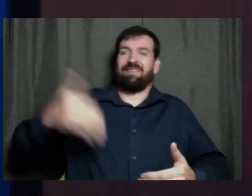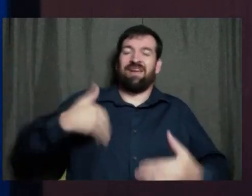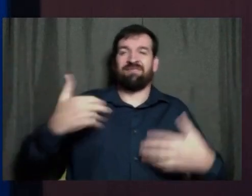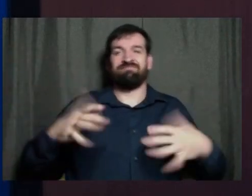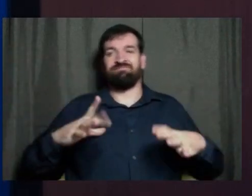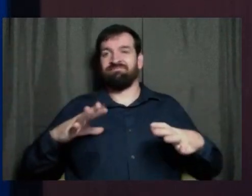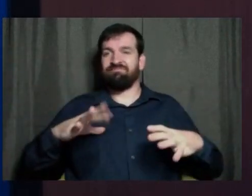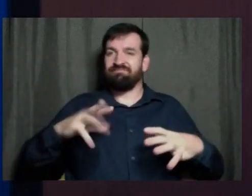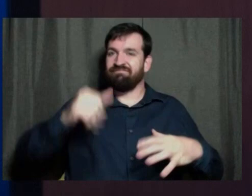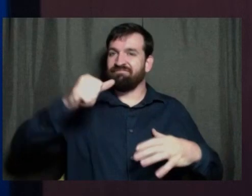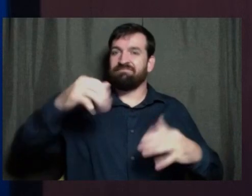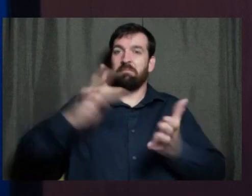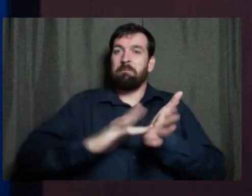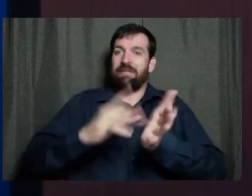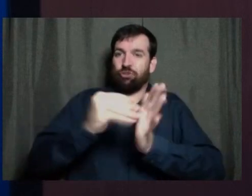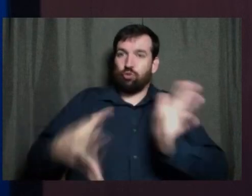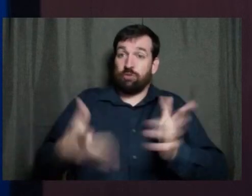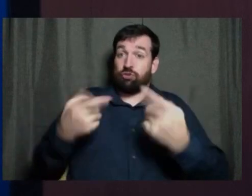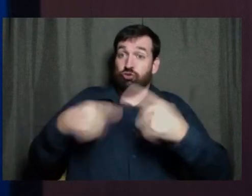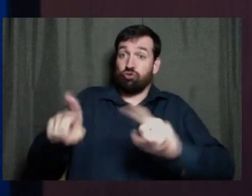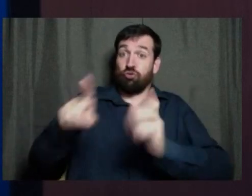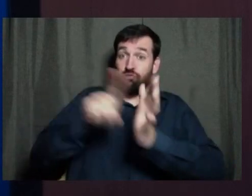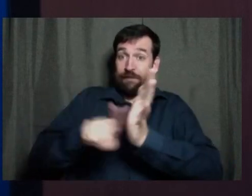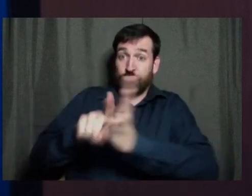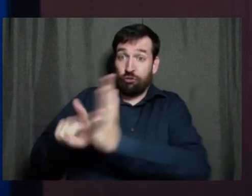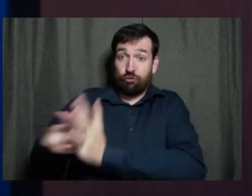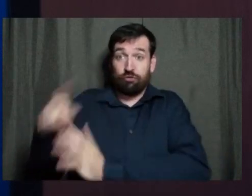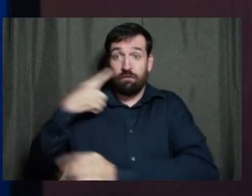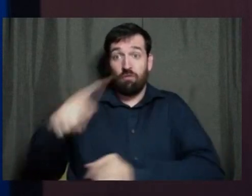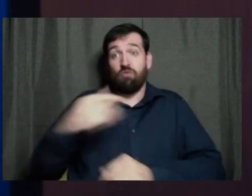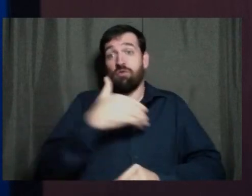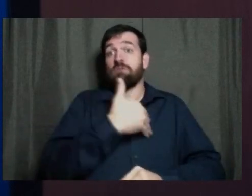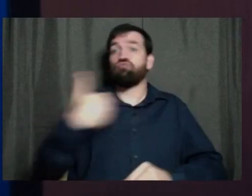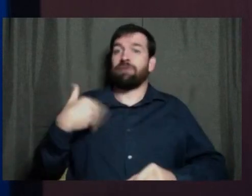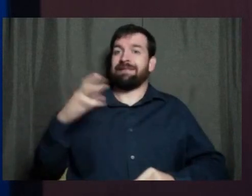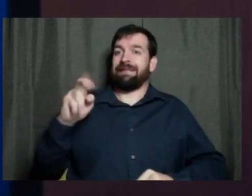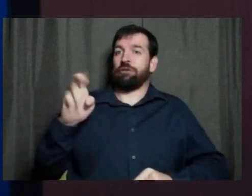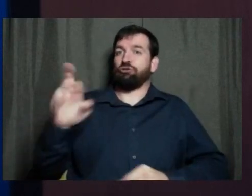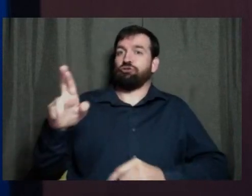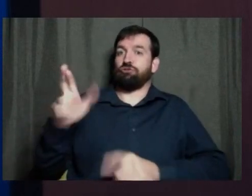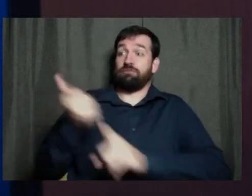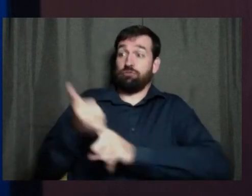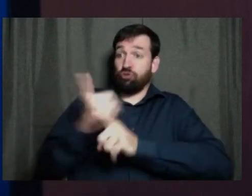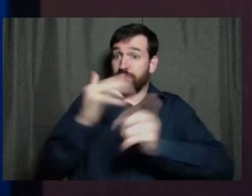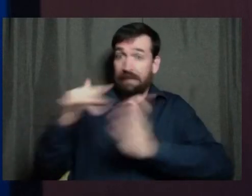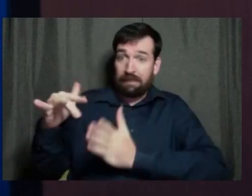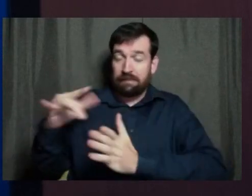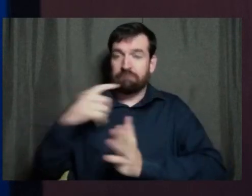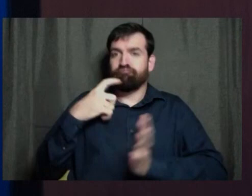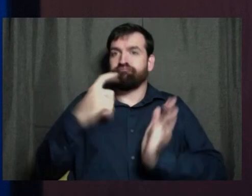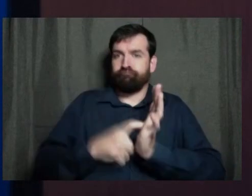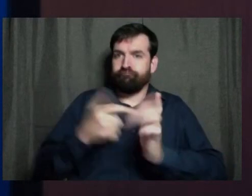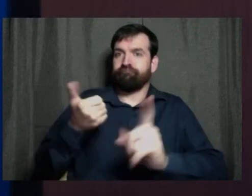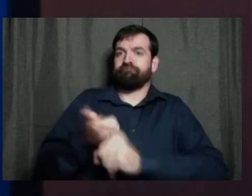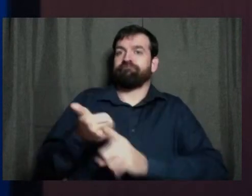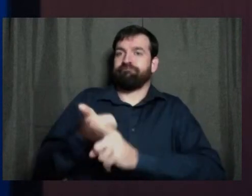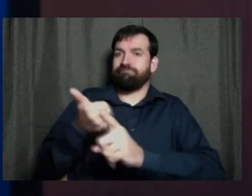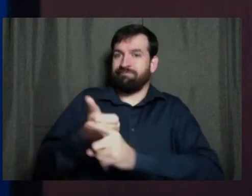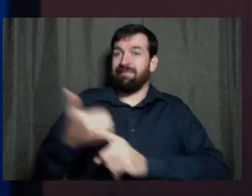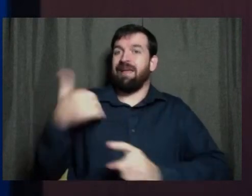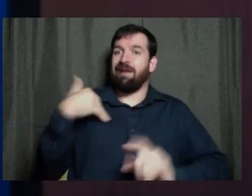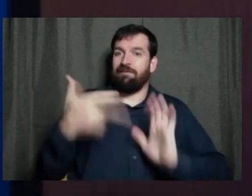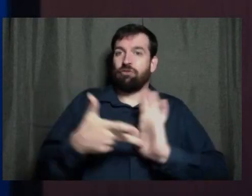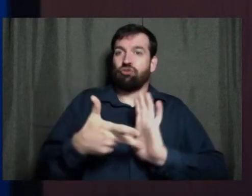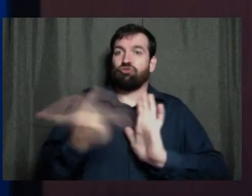during research that she was conducting on breast cancer as part of her studies, found out that she had triple negative breast cancer herself. Here's